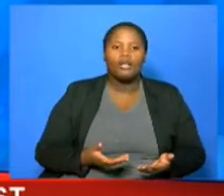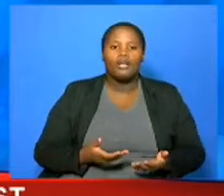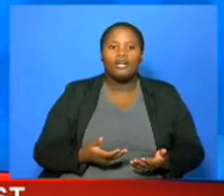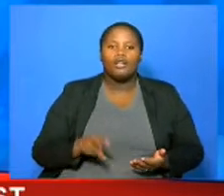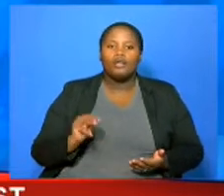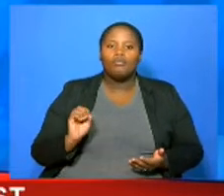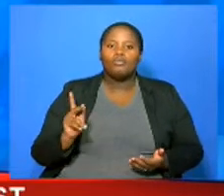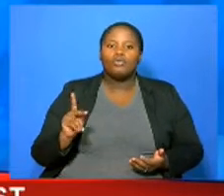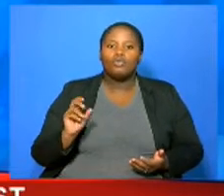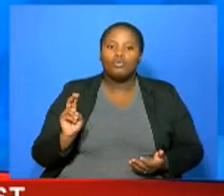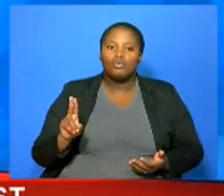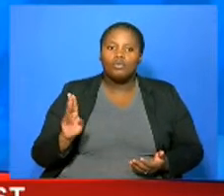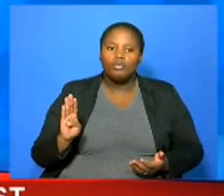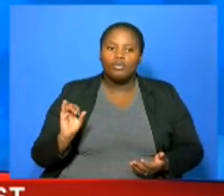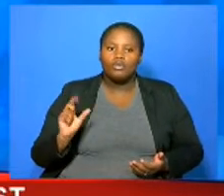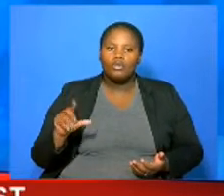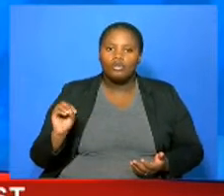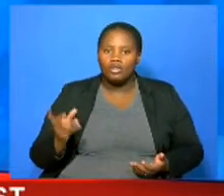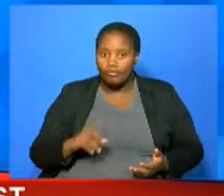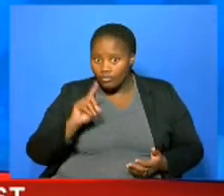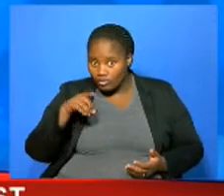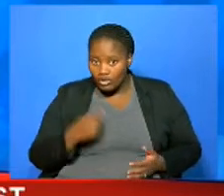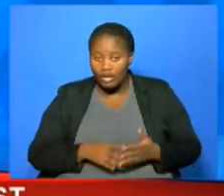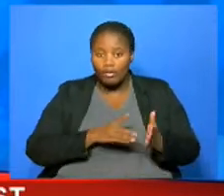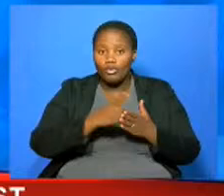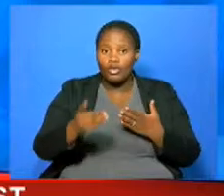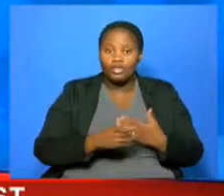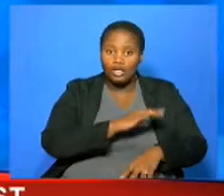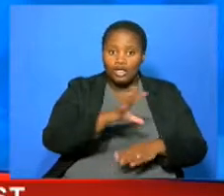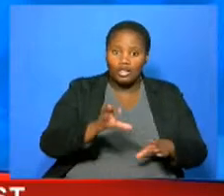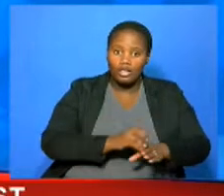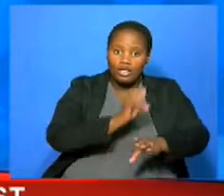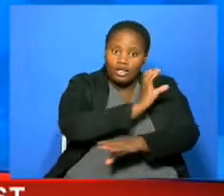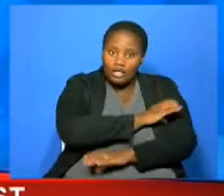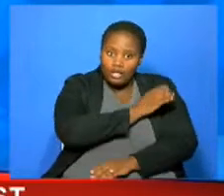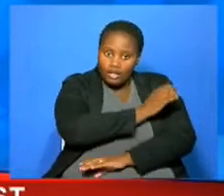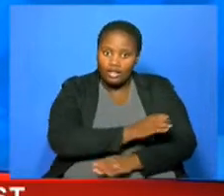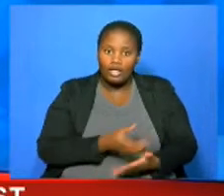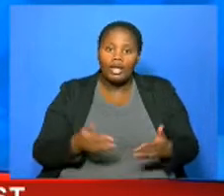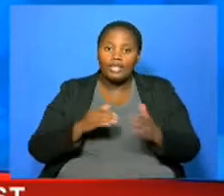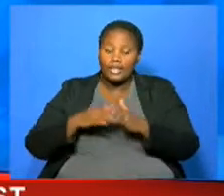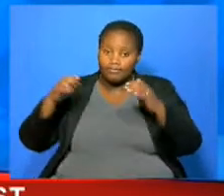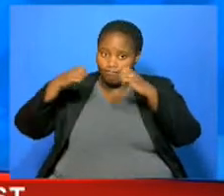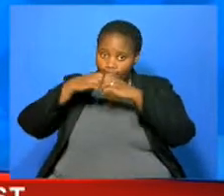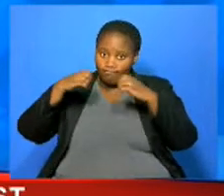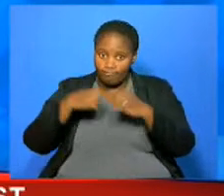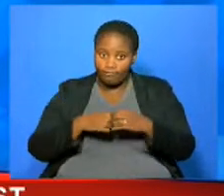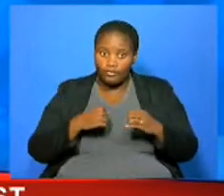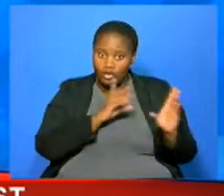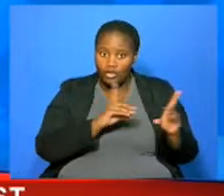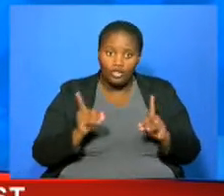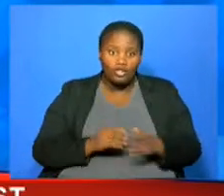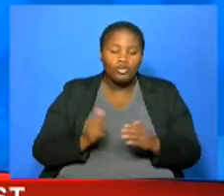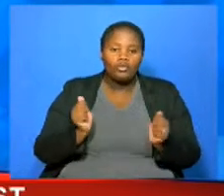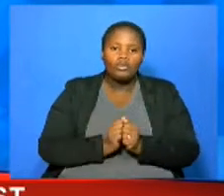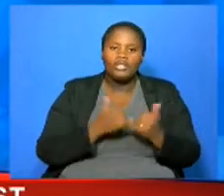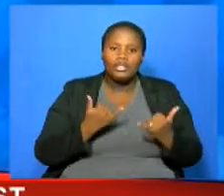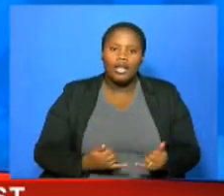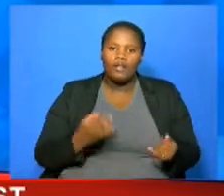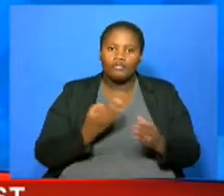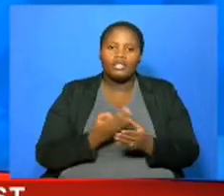anticipated projects in the district, such as a clinic and electrification, will be done in the current financial